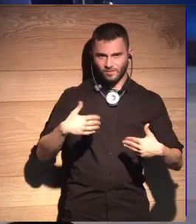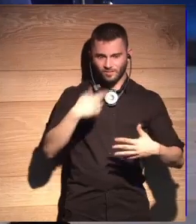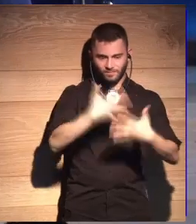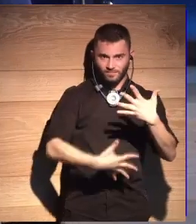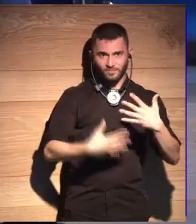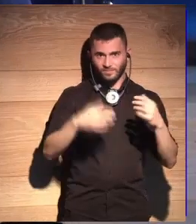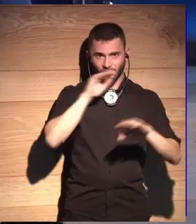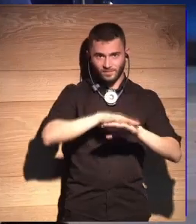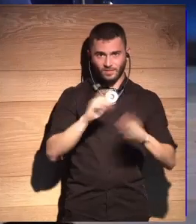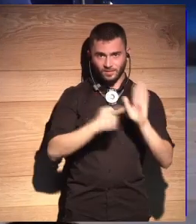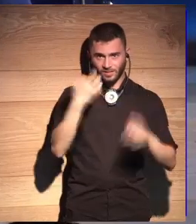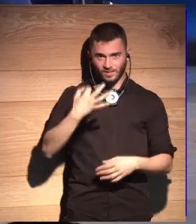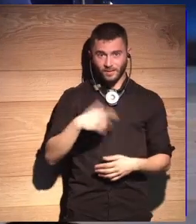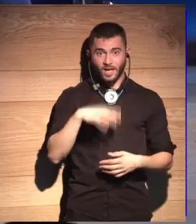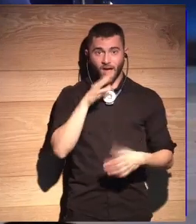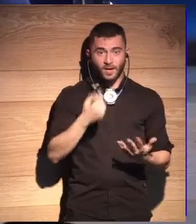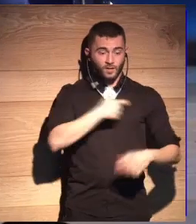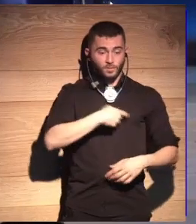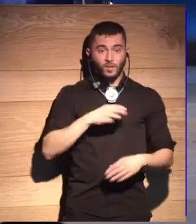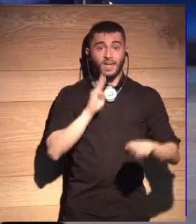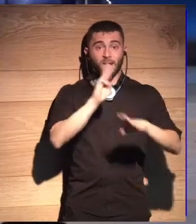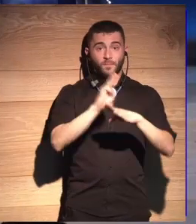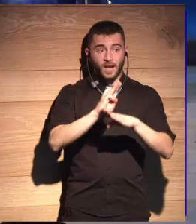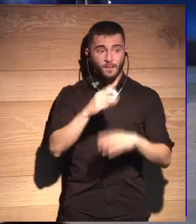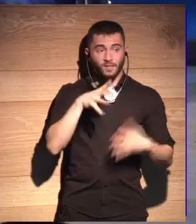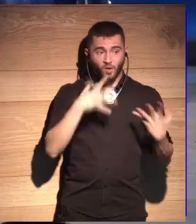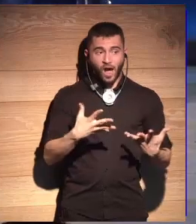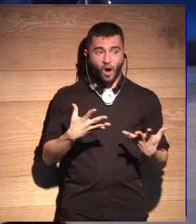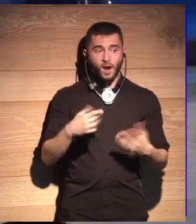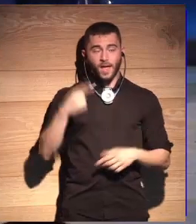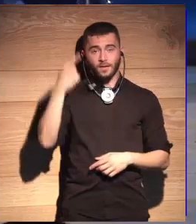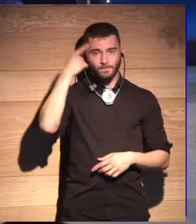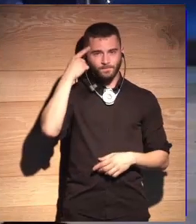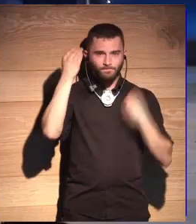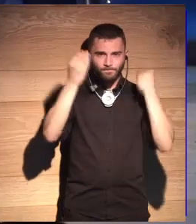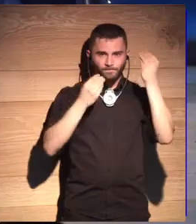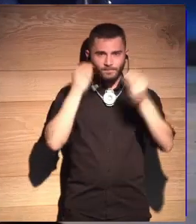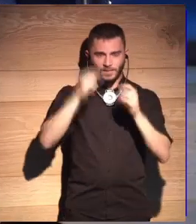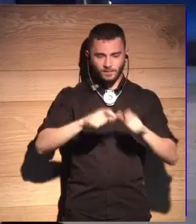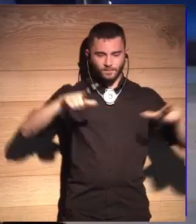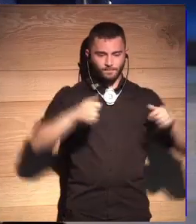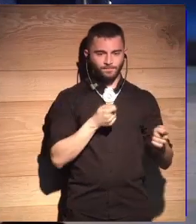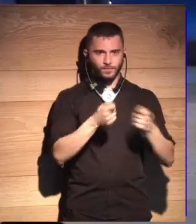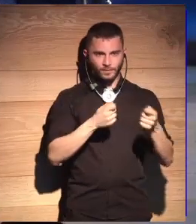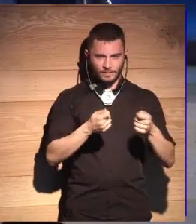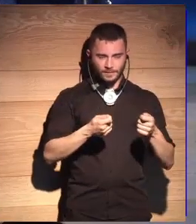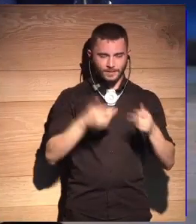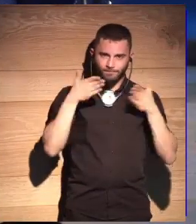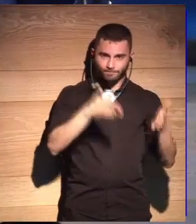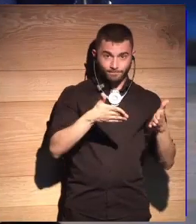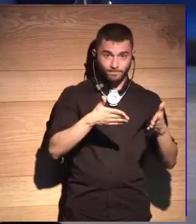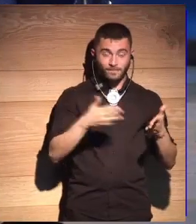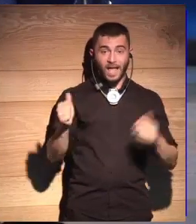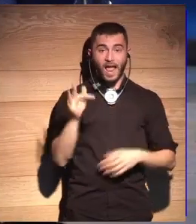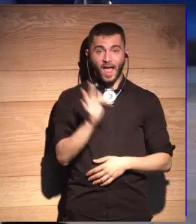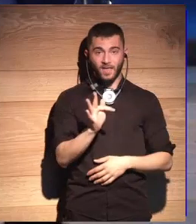were committing to. So this is absolutely crazy. I think the Parliament now is very much